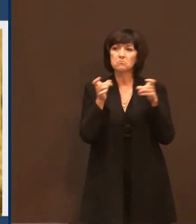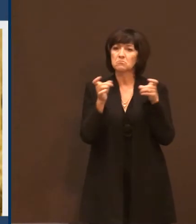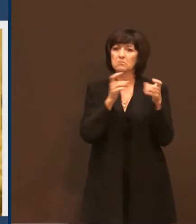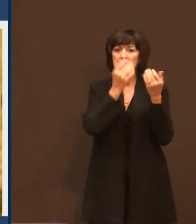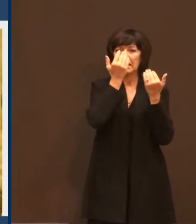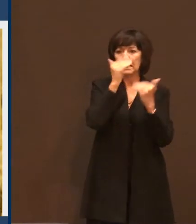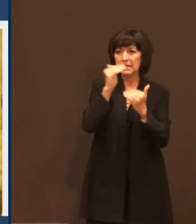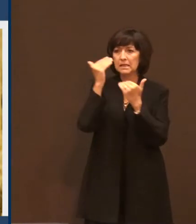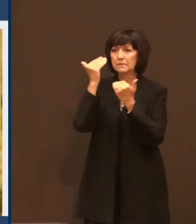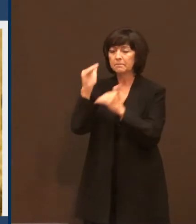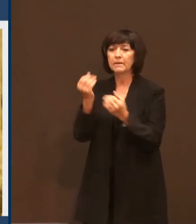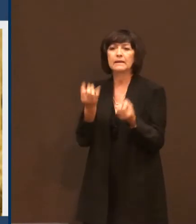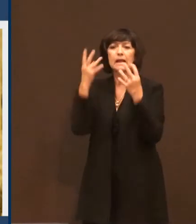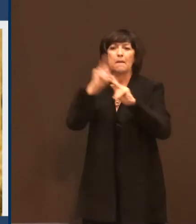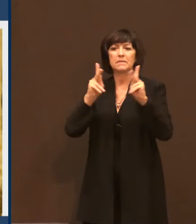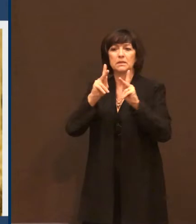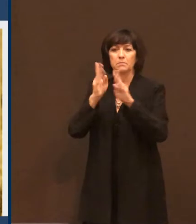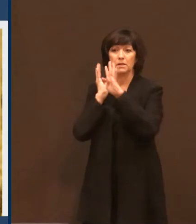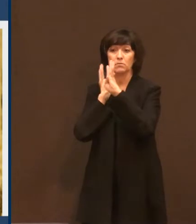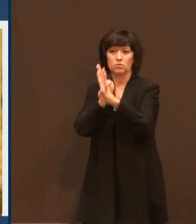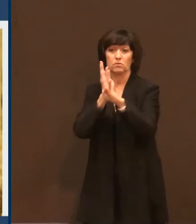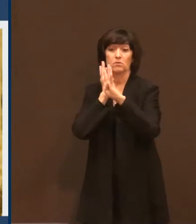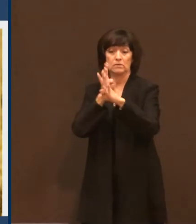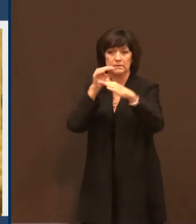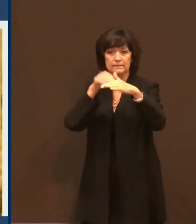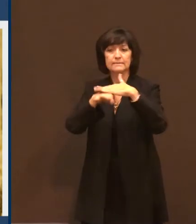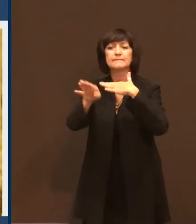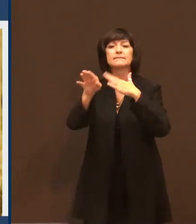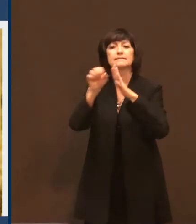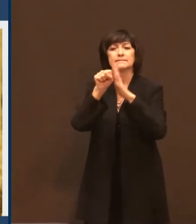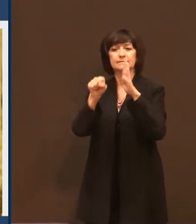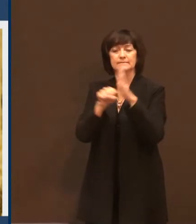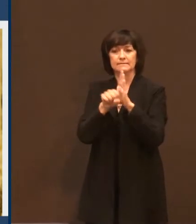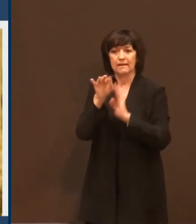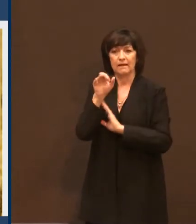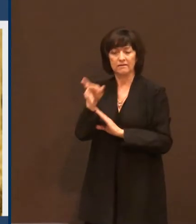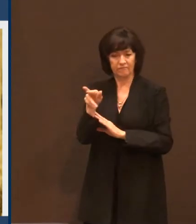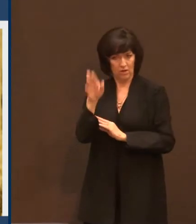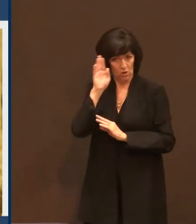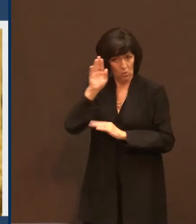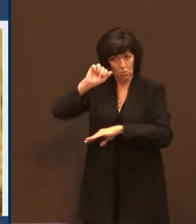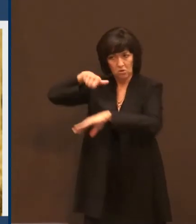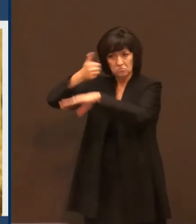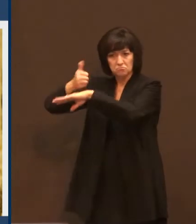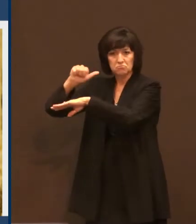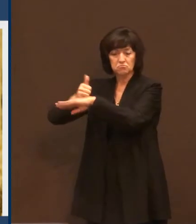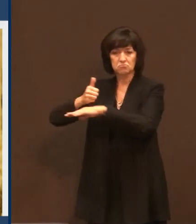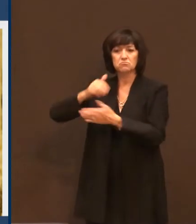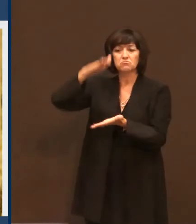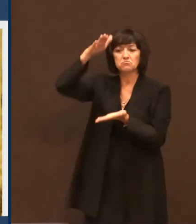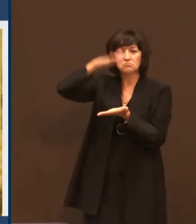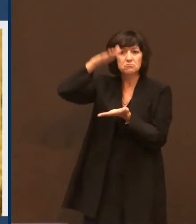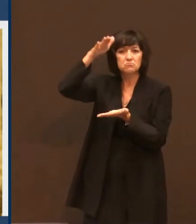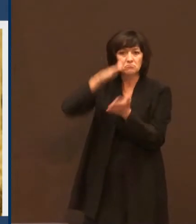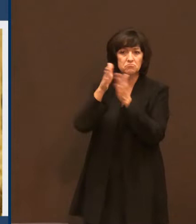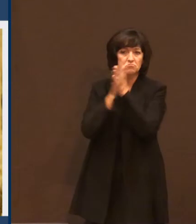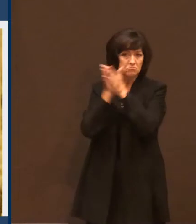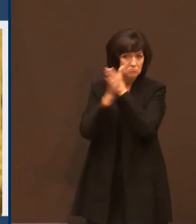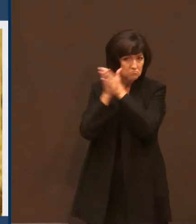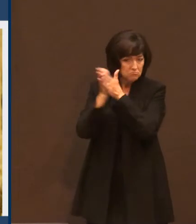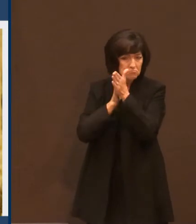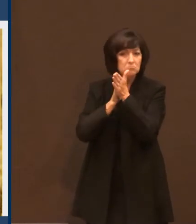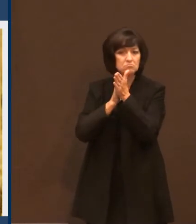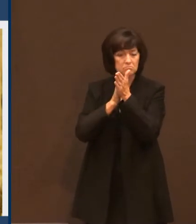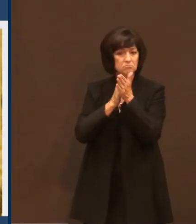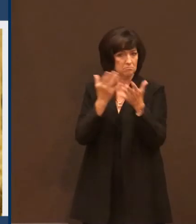the state fair. But they've also done things like getting hand sanitizer in a variety of places, and will be